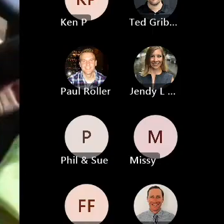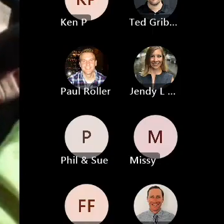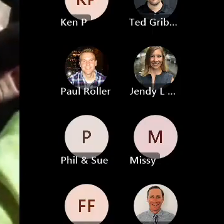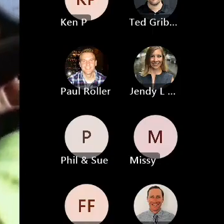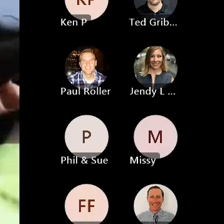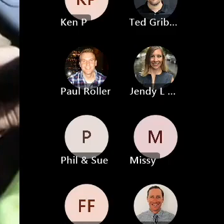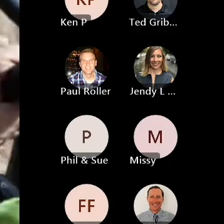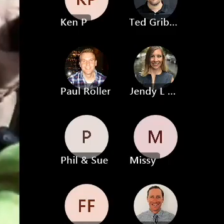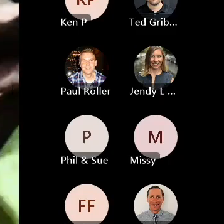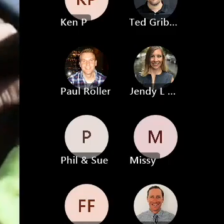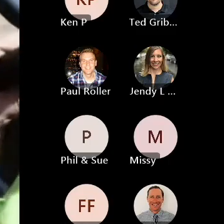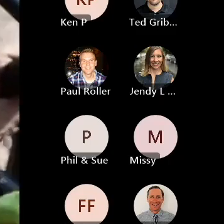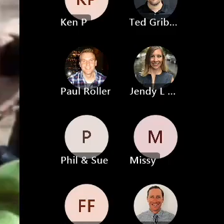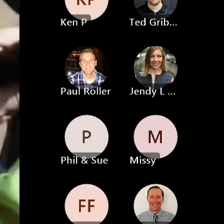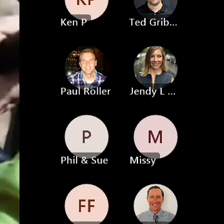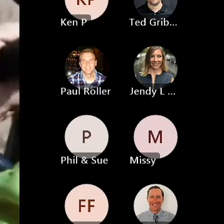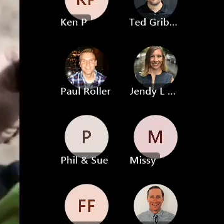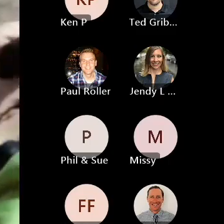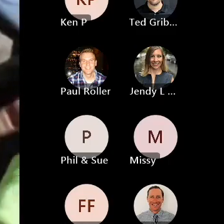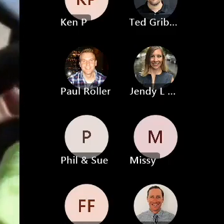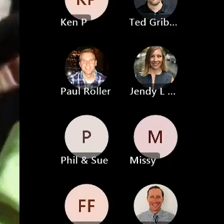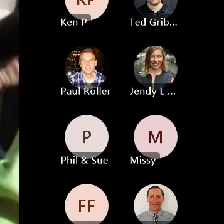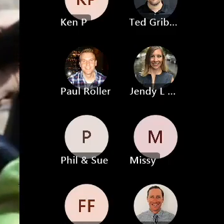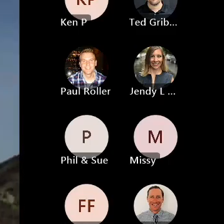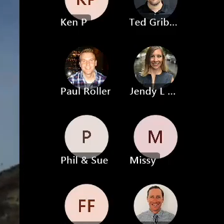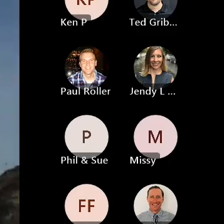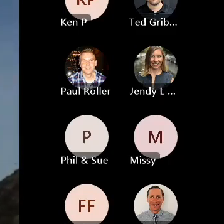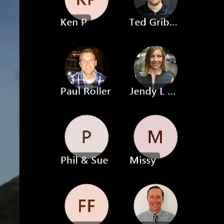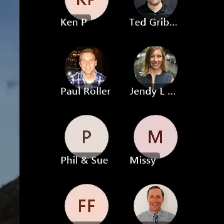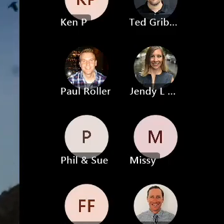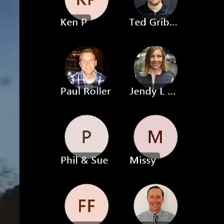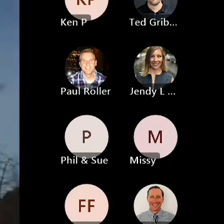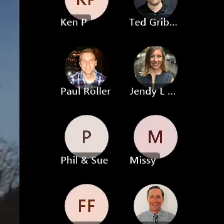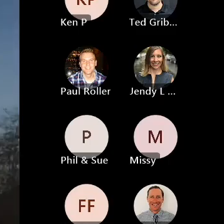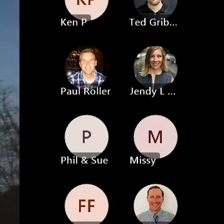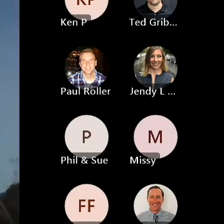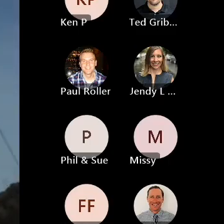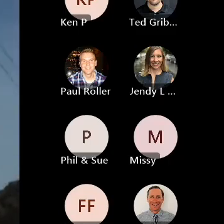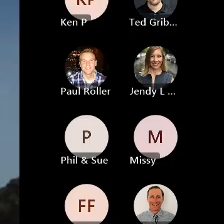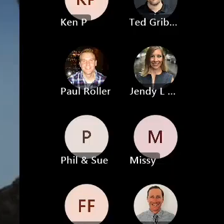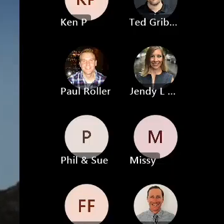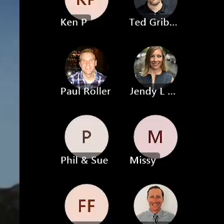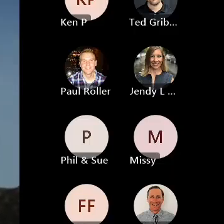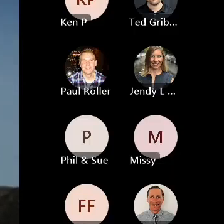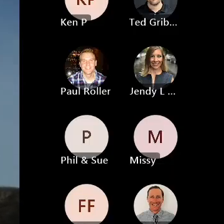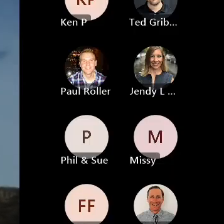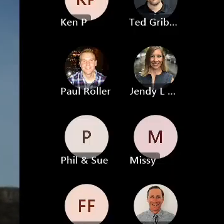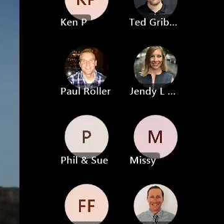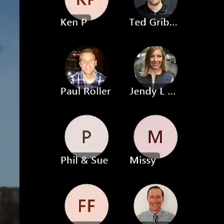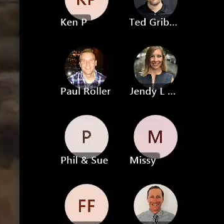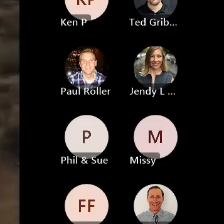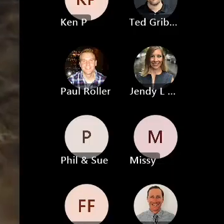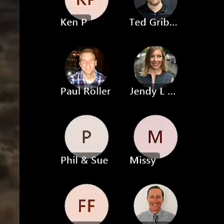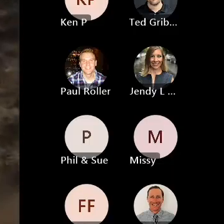do so, we had to complete a post-patrol, which requires us to look at all the power lines. As we drive by, we're